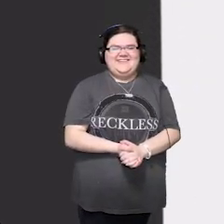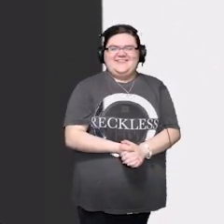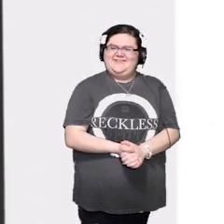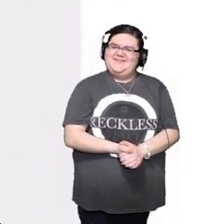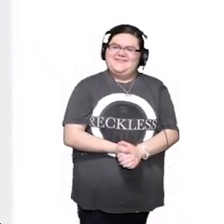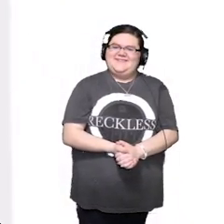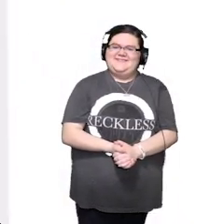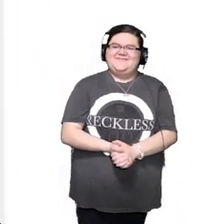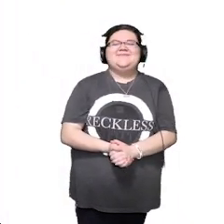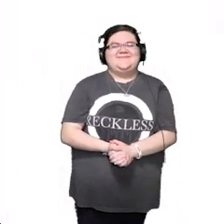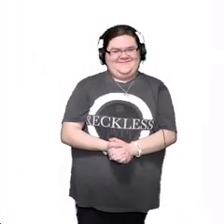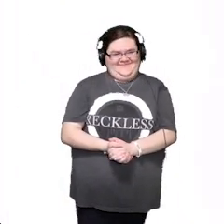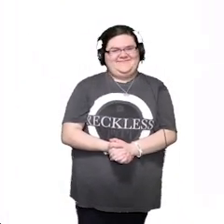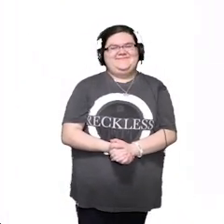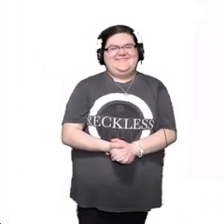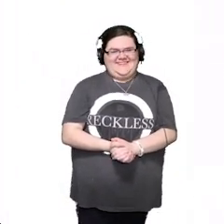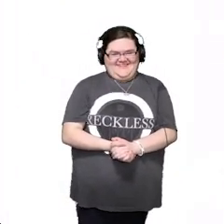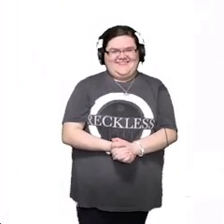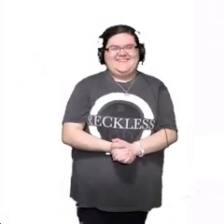Getting there.